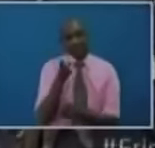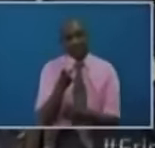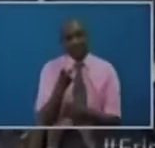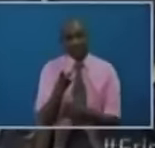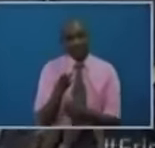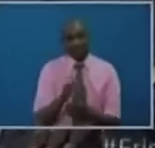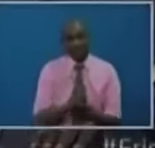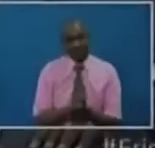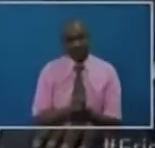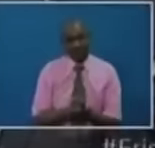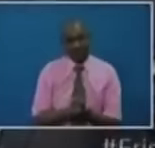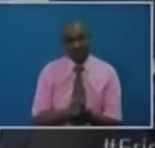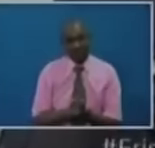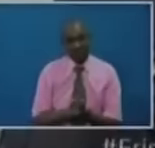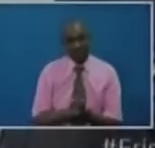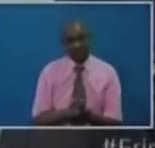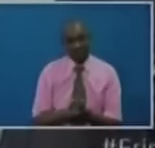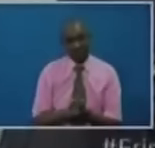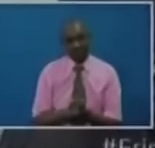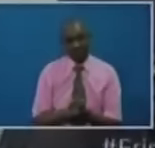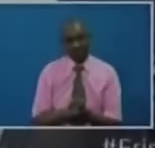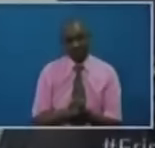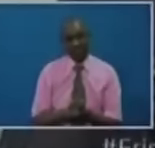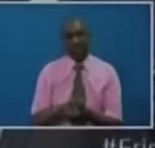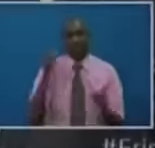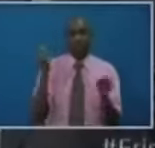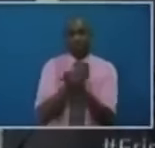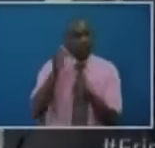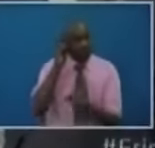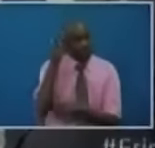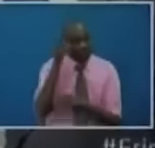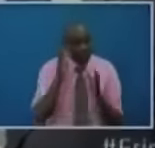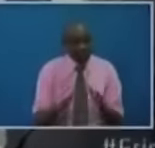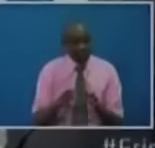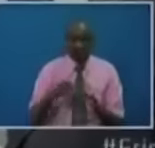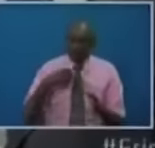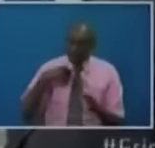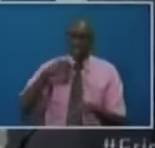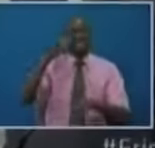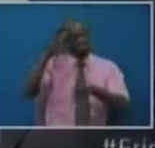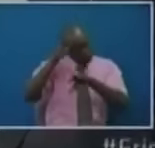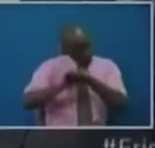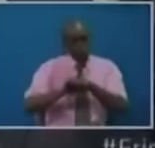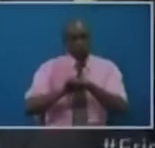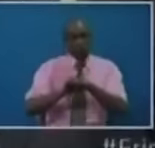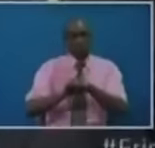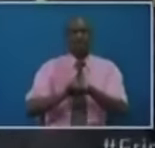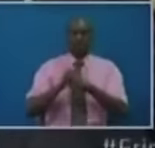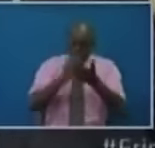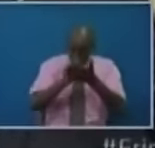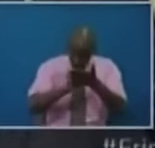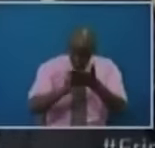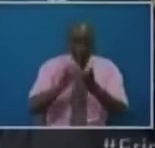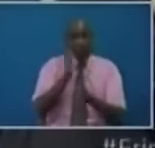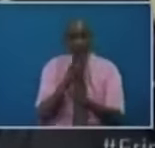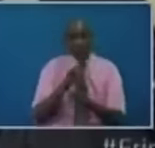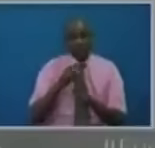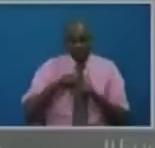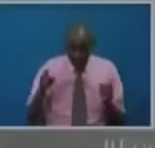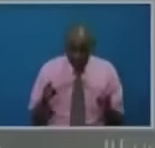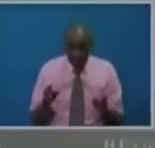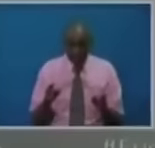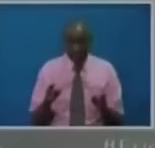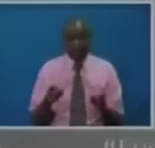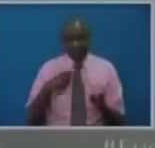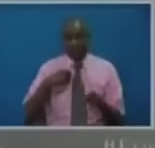even, you don't want even to listen to him, mm-hmm. but he can be a very good composer, mm. and give the